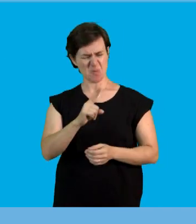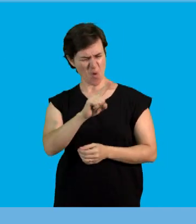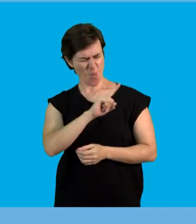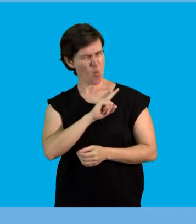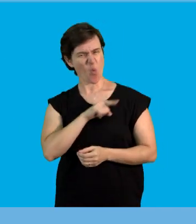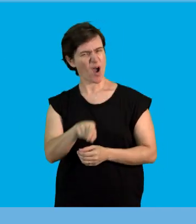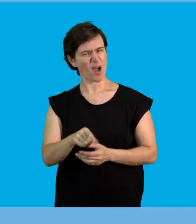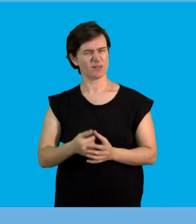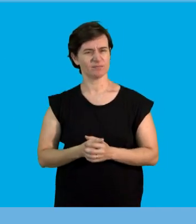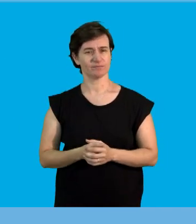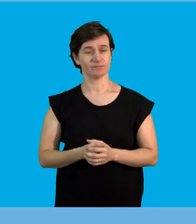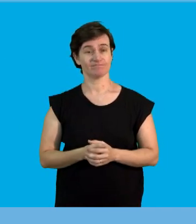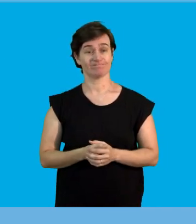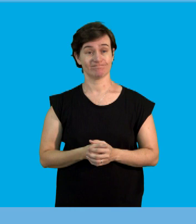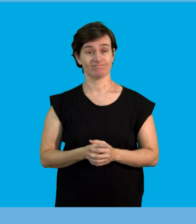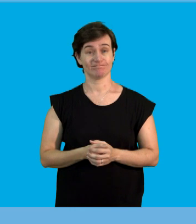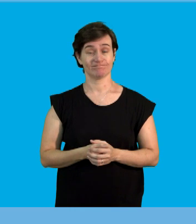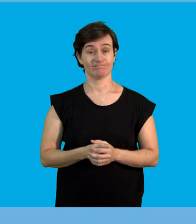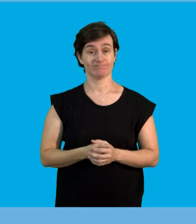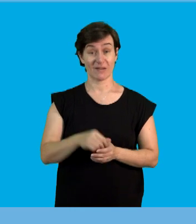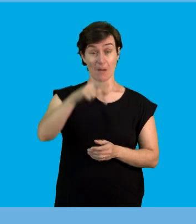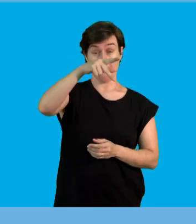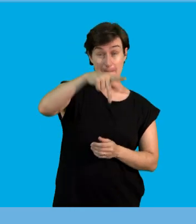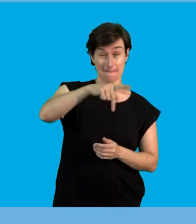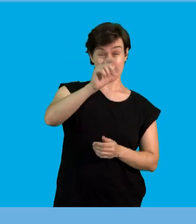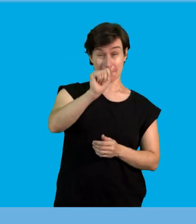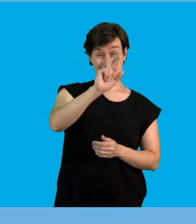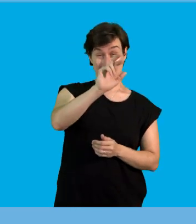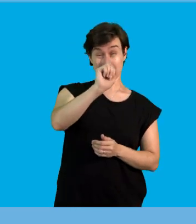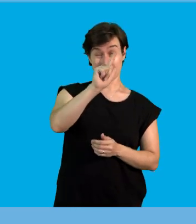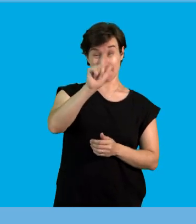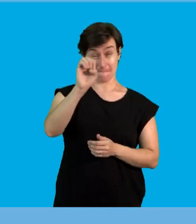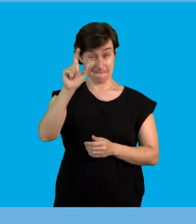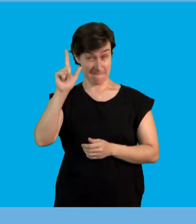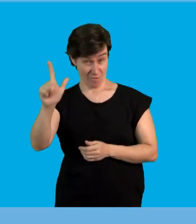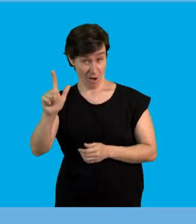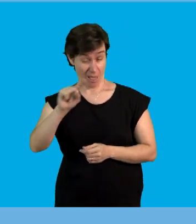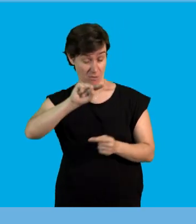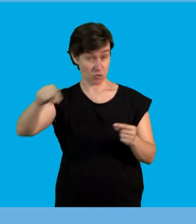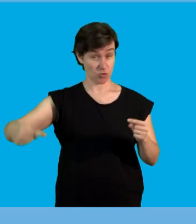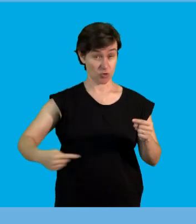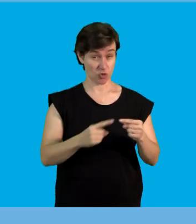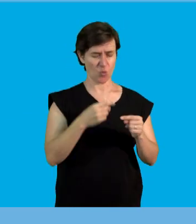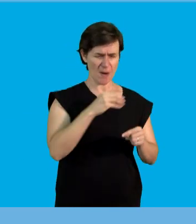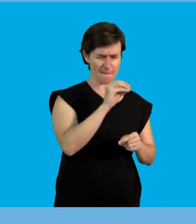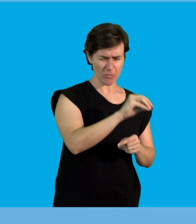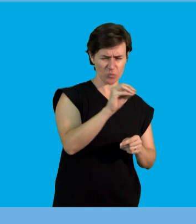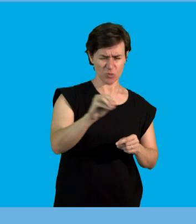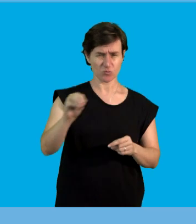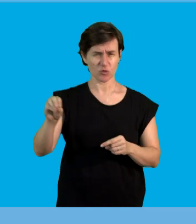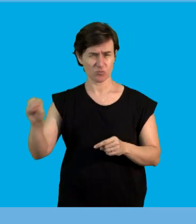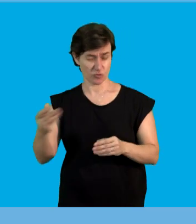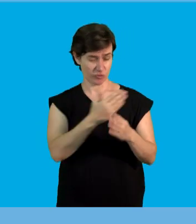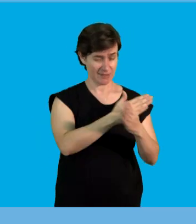Why does this happen? This happens because when we are adding resistors in parallel, we're actually providing